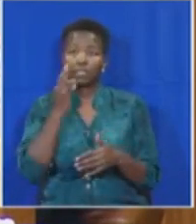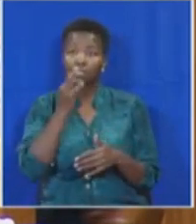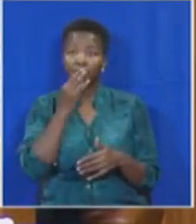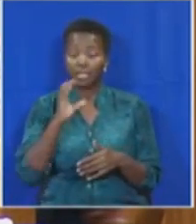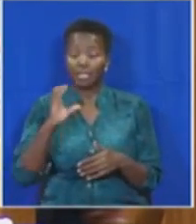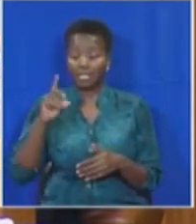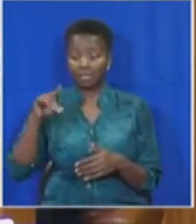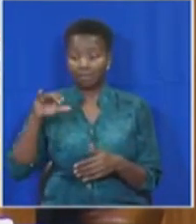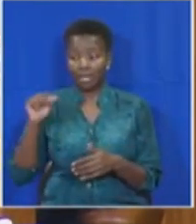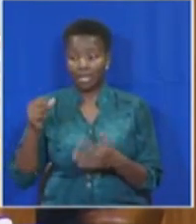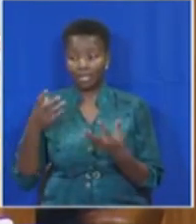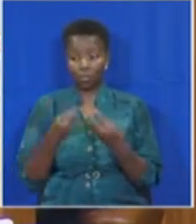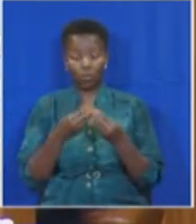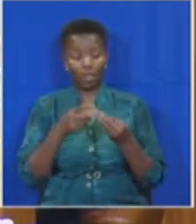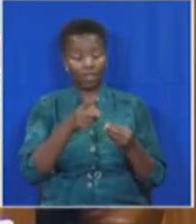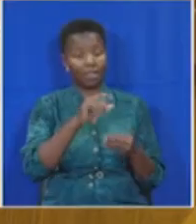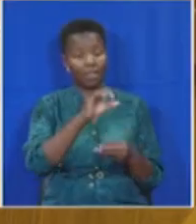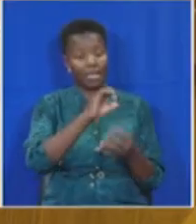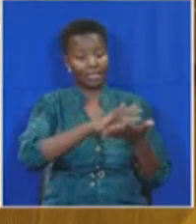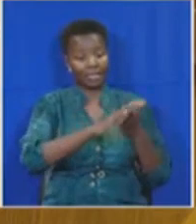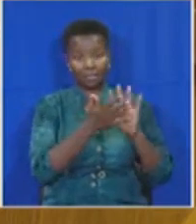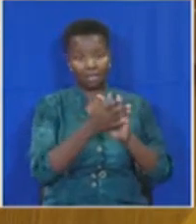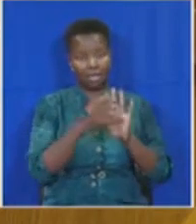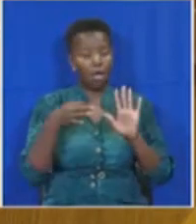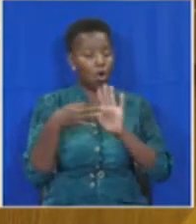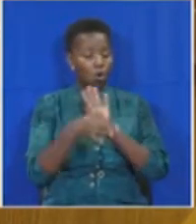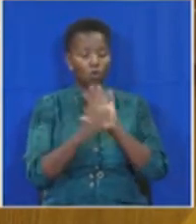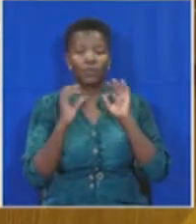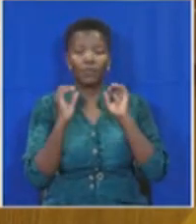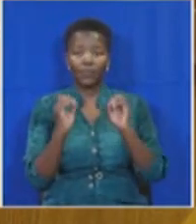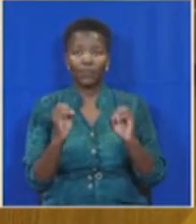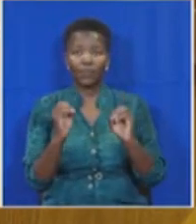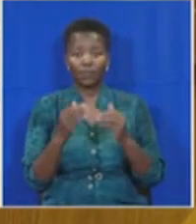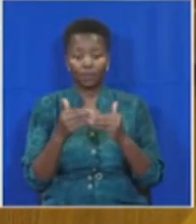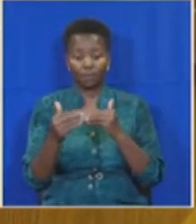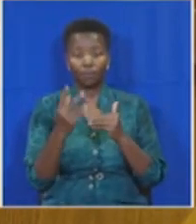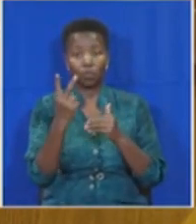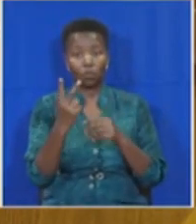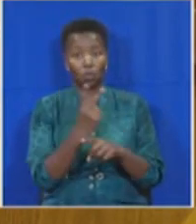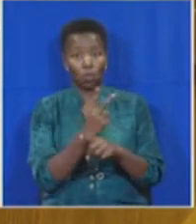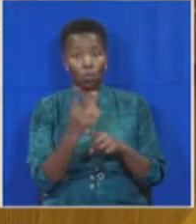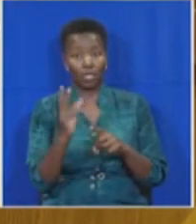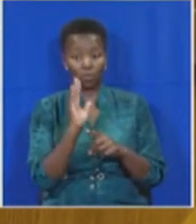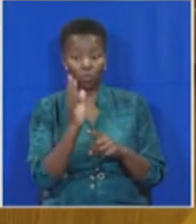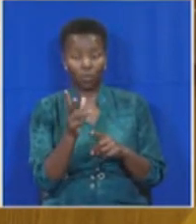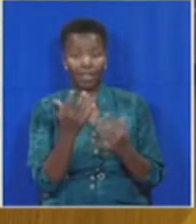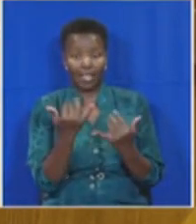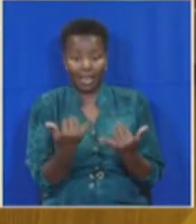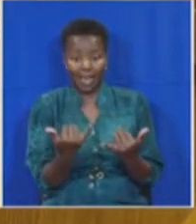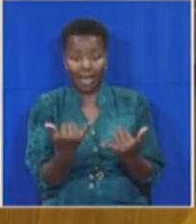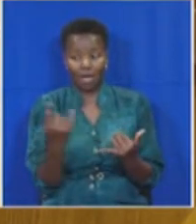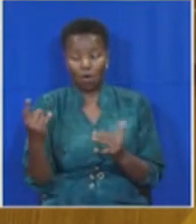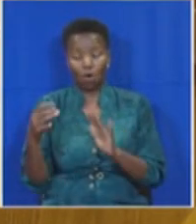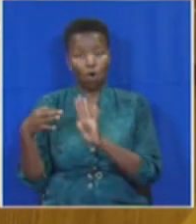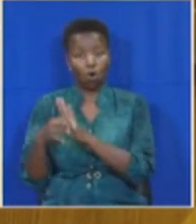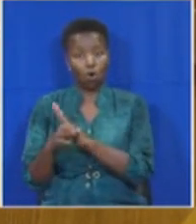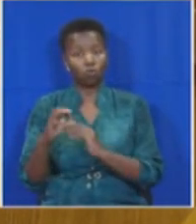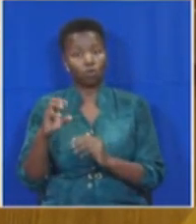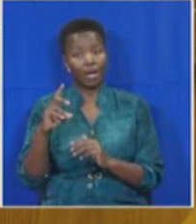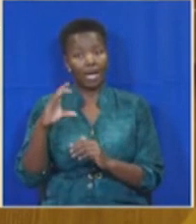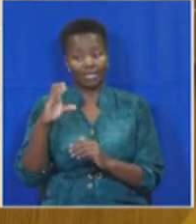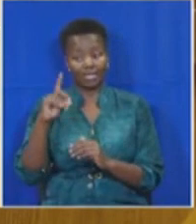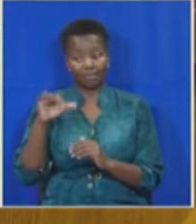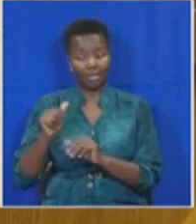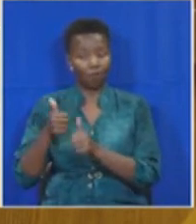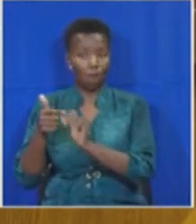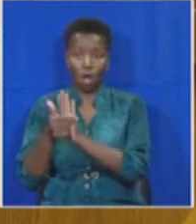South African Social Security Agency, with 2.5 weeks to go until the current invalid contract with CPS